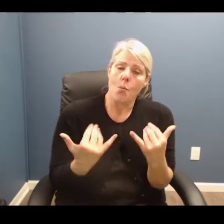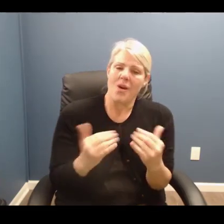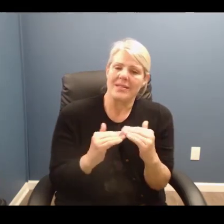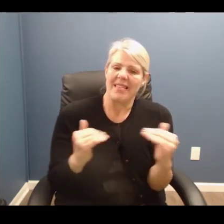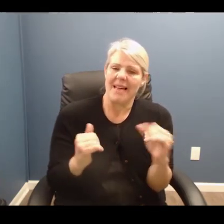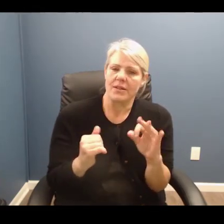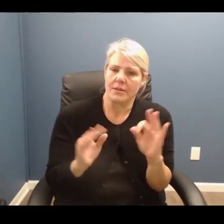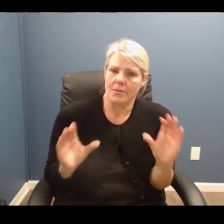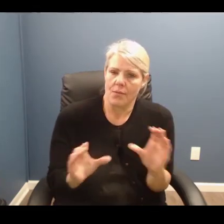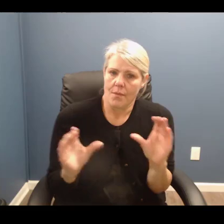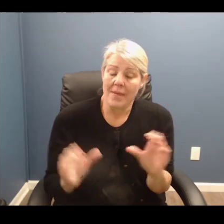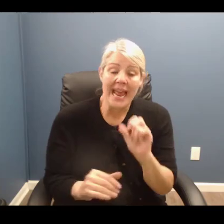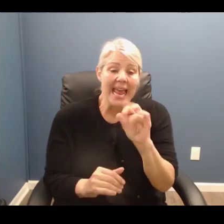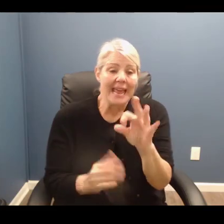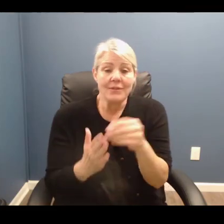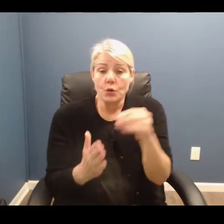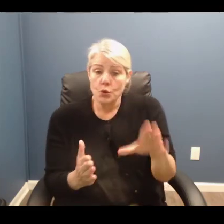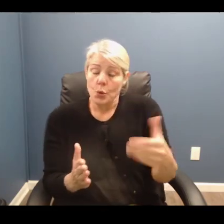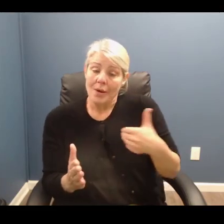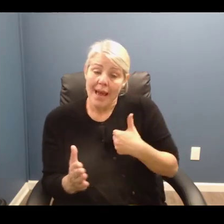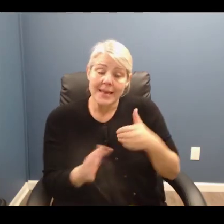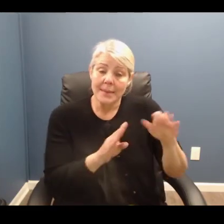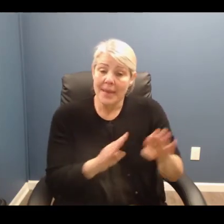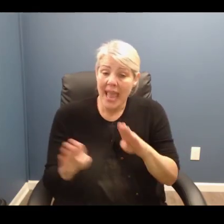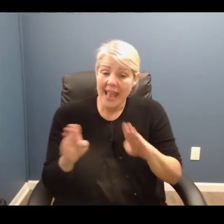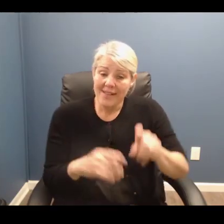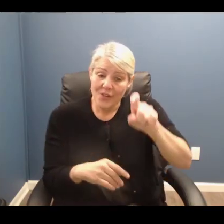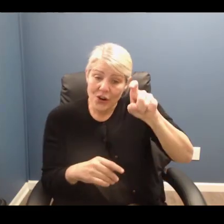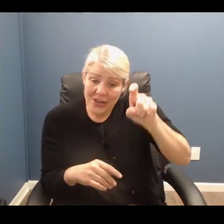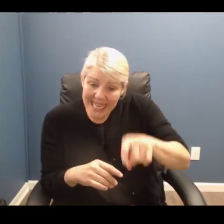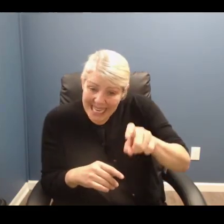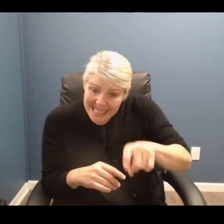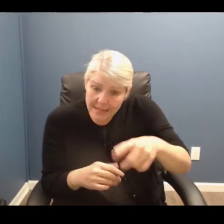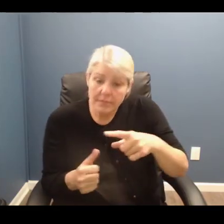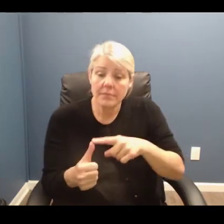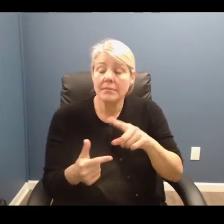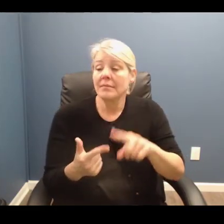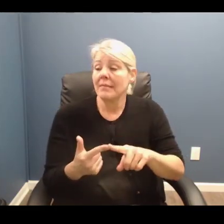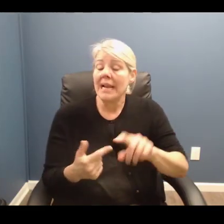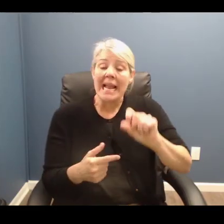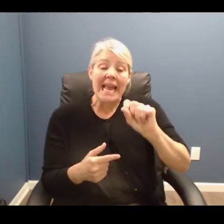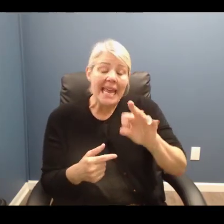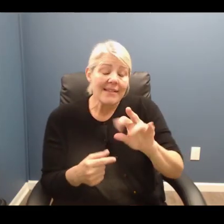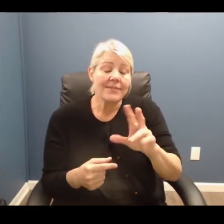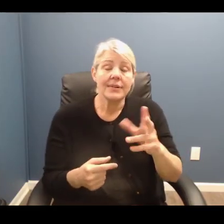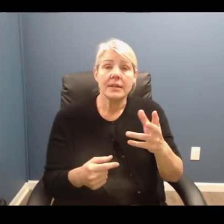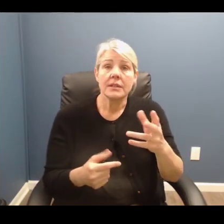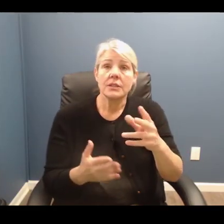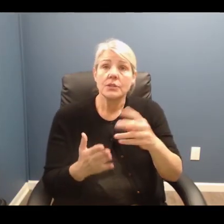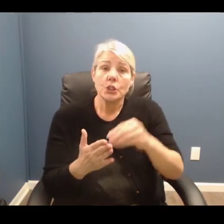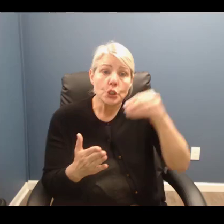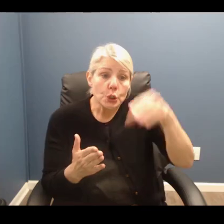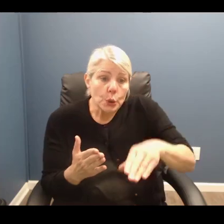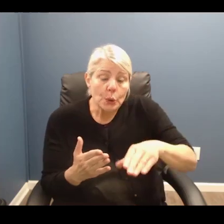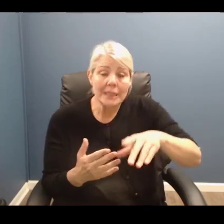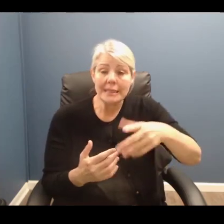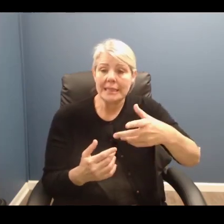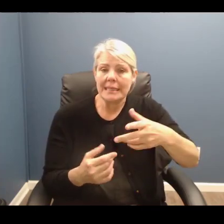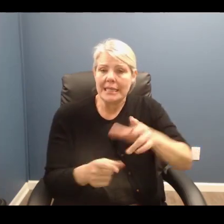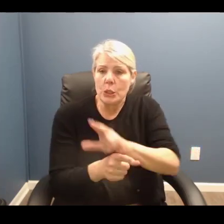communication. If the student has behavior needs or a BIP, is the student's use and need of AT being